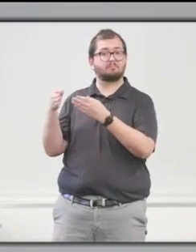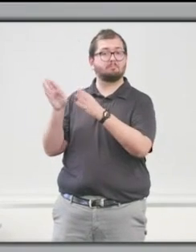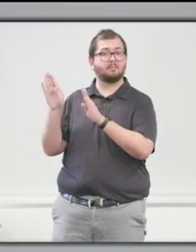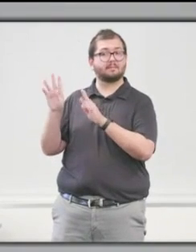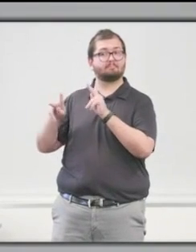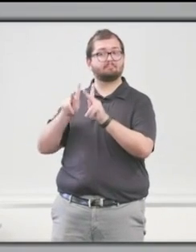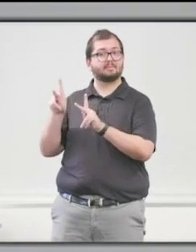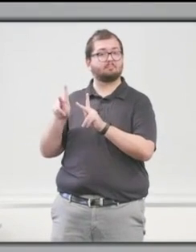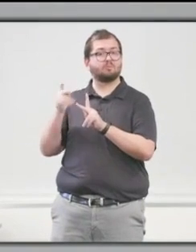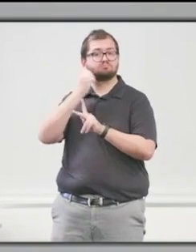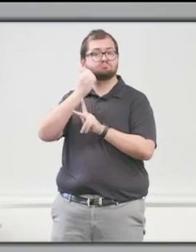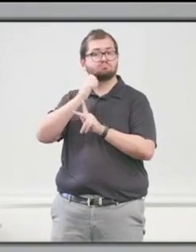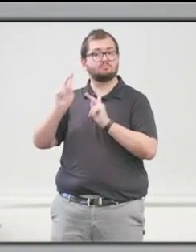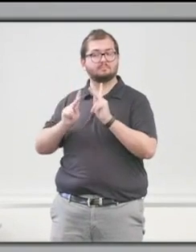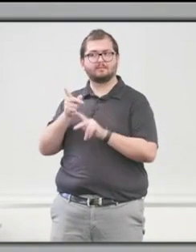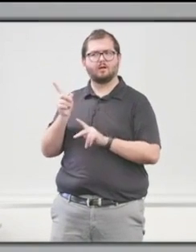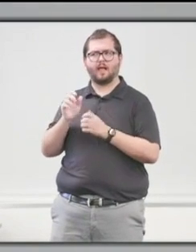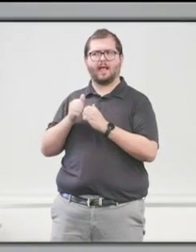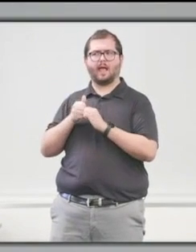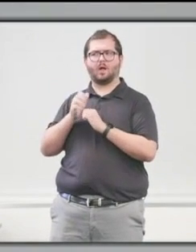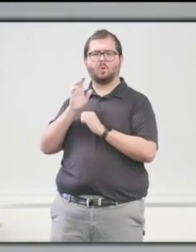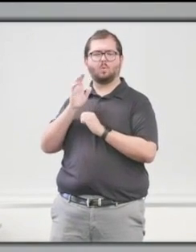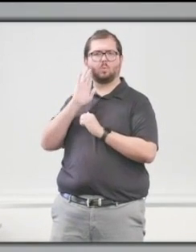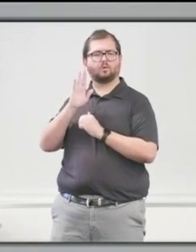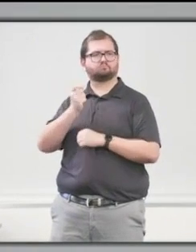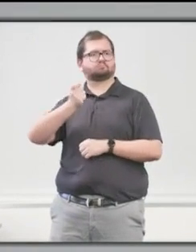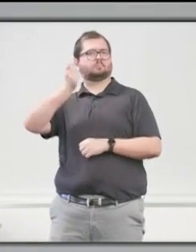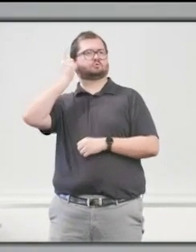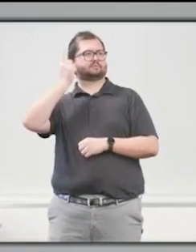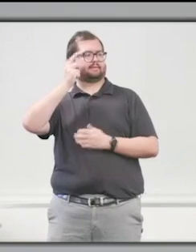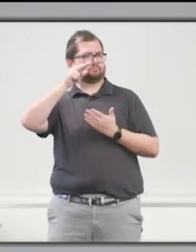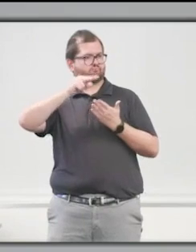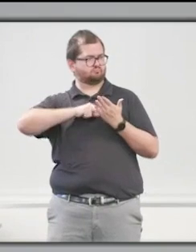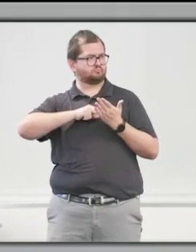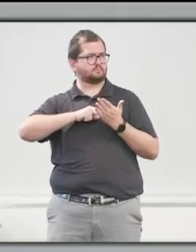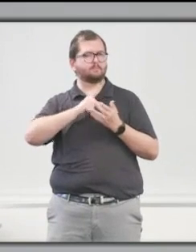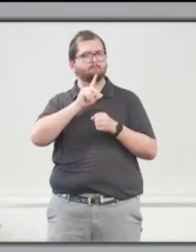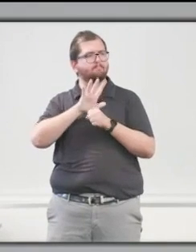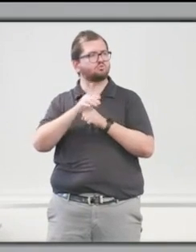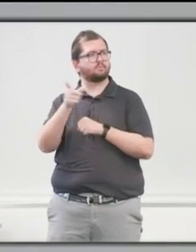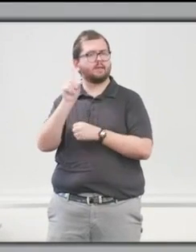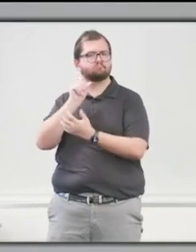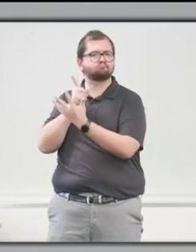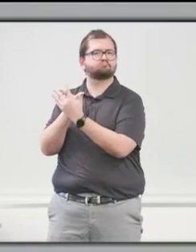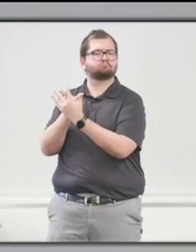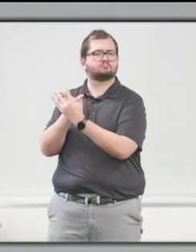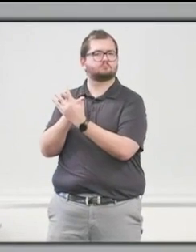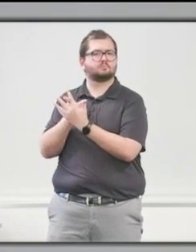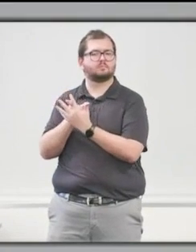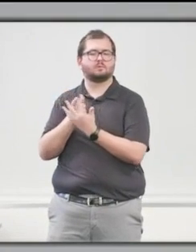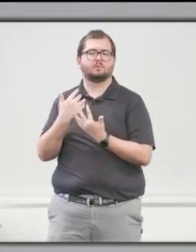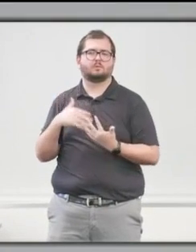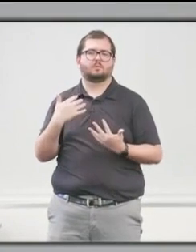to receive this message? How do you need to word things so that they will best understand? There was so many nuggets